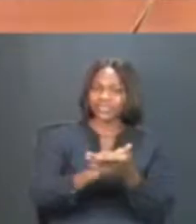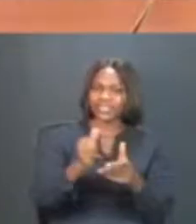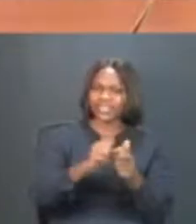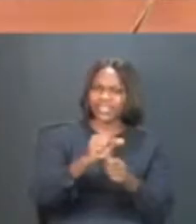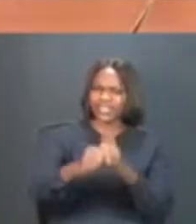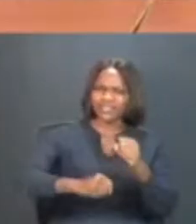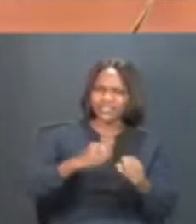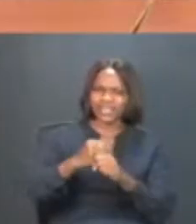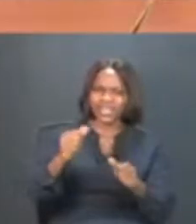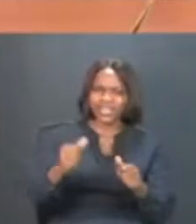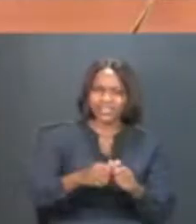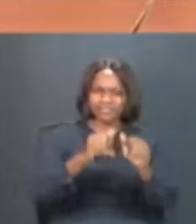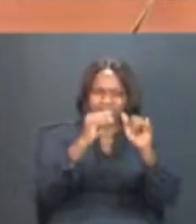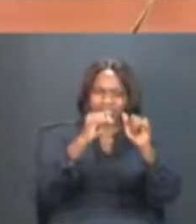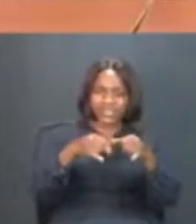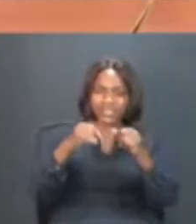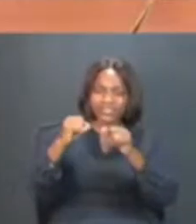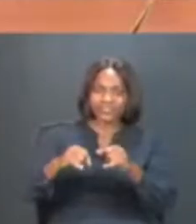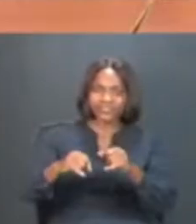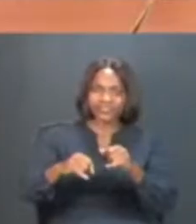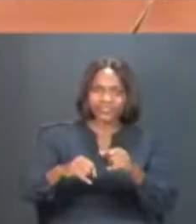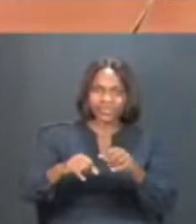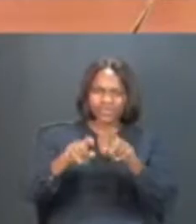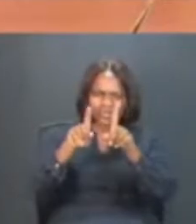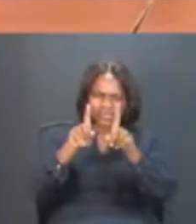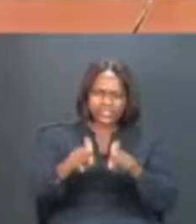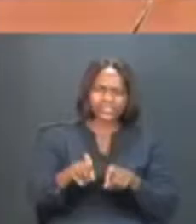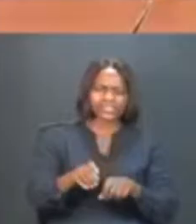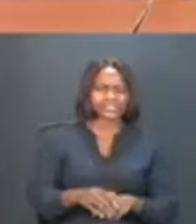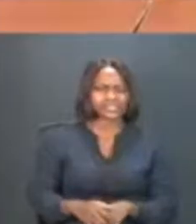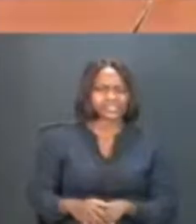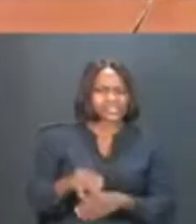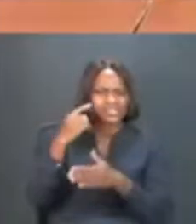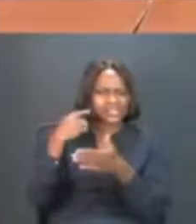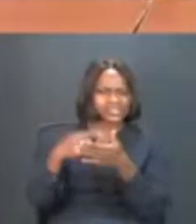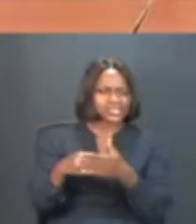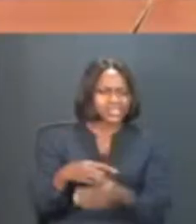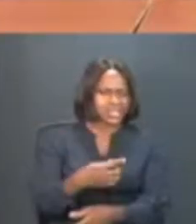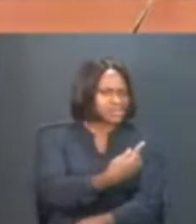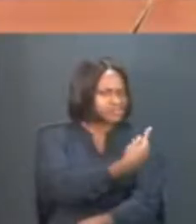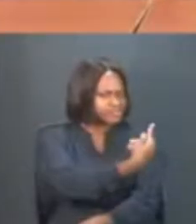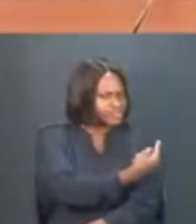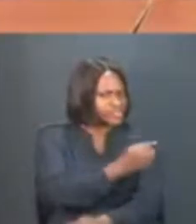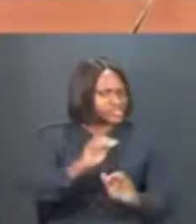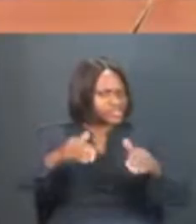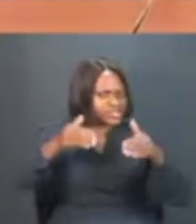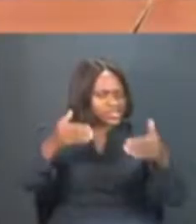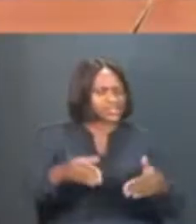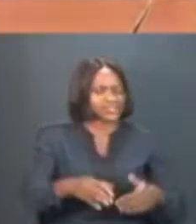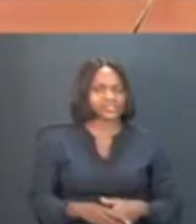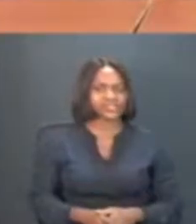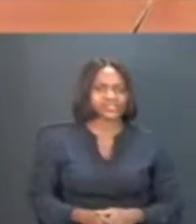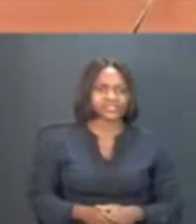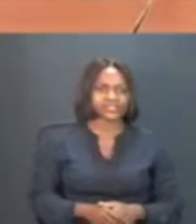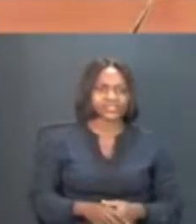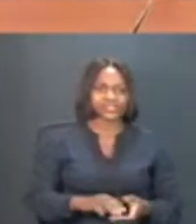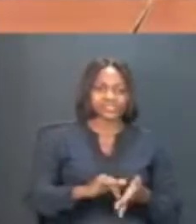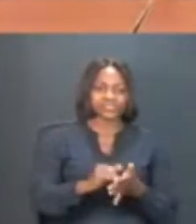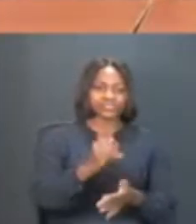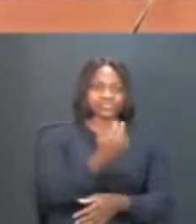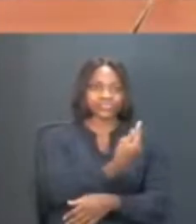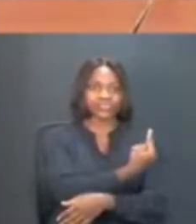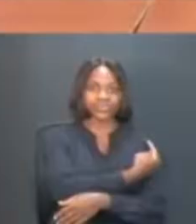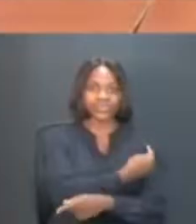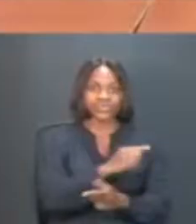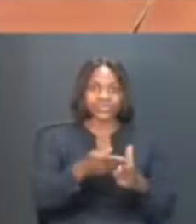single person in Ghana should test for hepatitis B and C and vaccinated? So those who are vaccinated, the next year, they